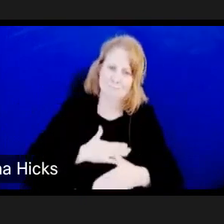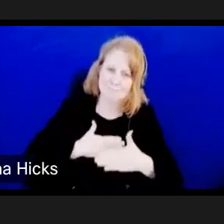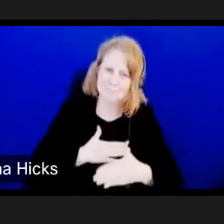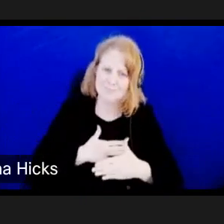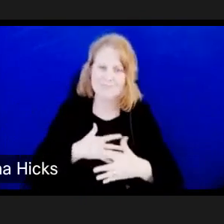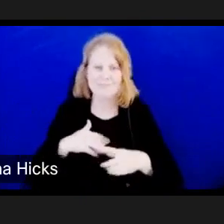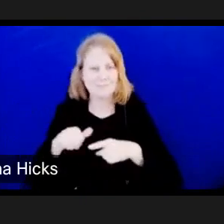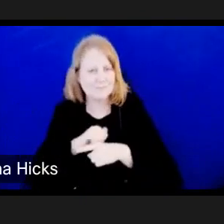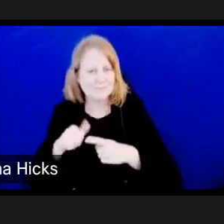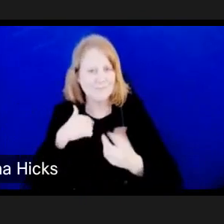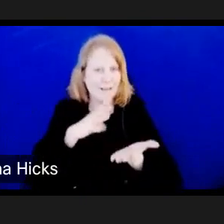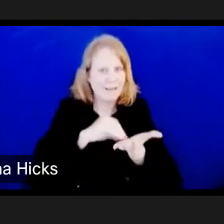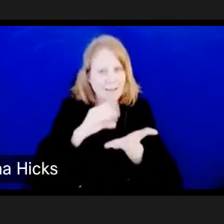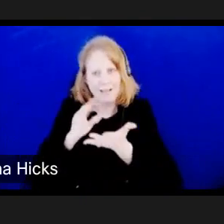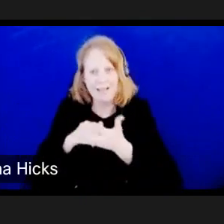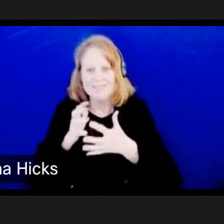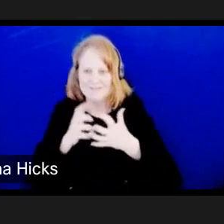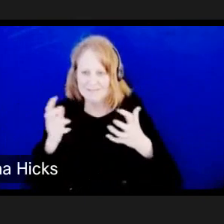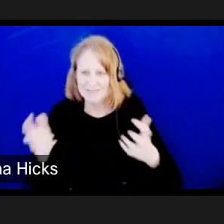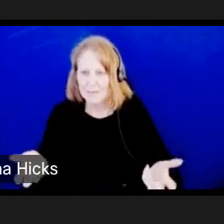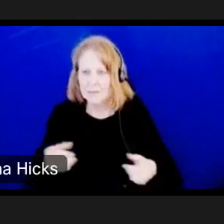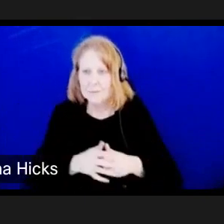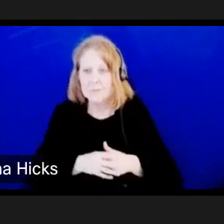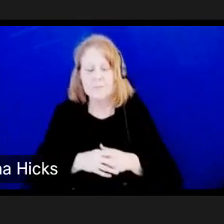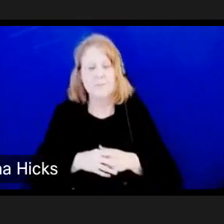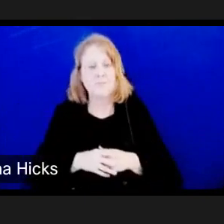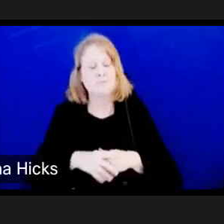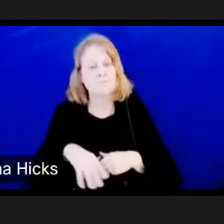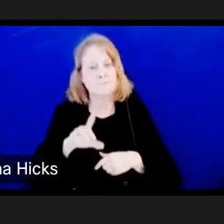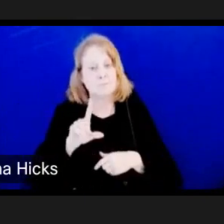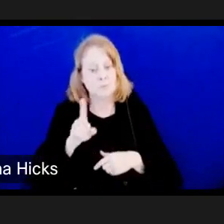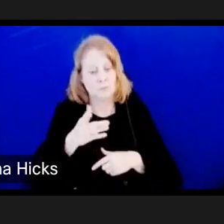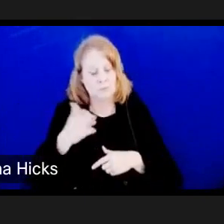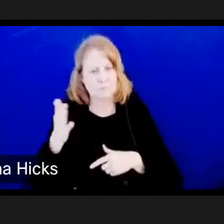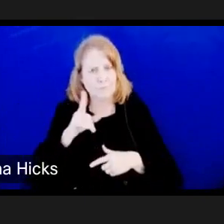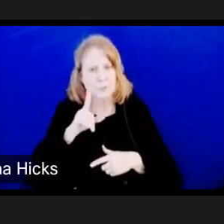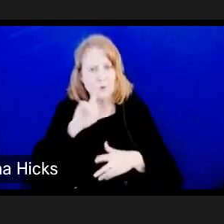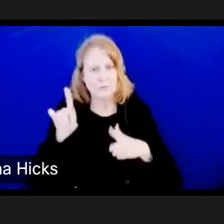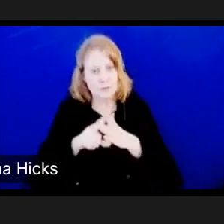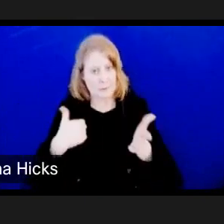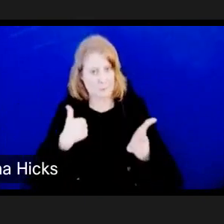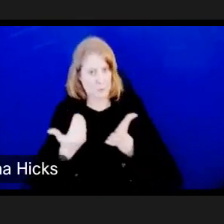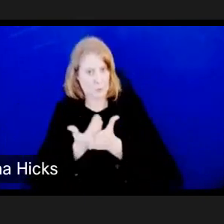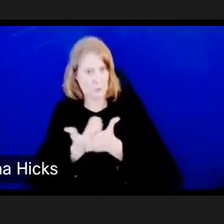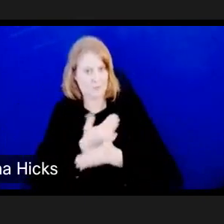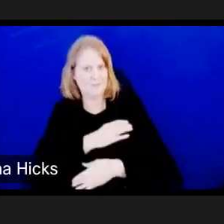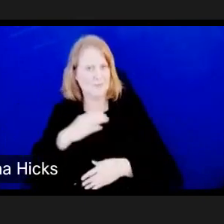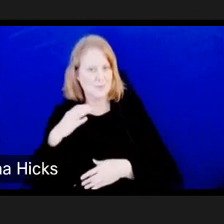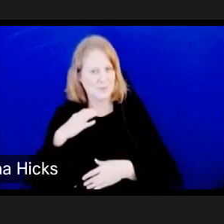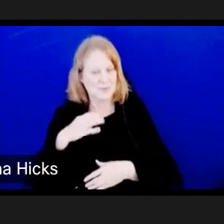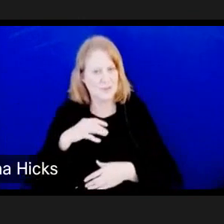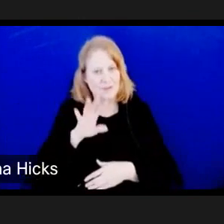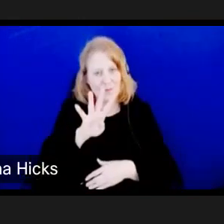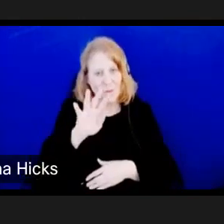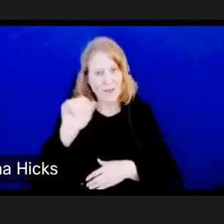training. I've learned a lot. One thing that has been popping up, I'm a new commissioner in